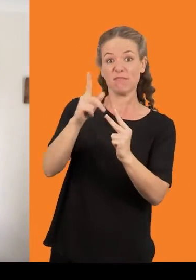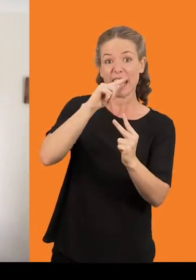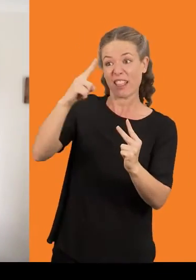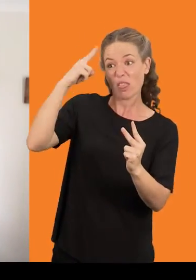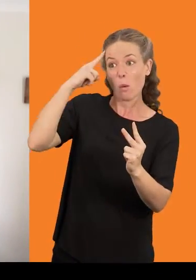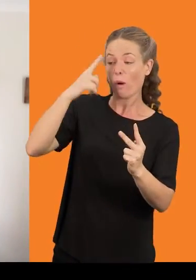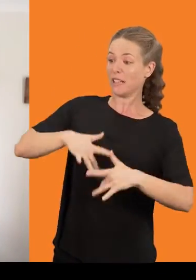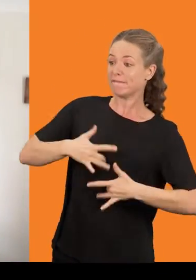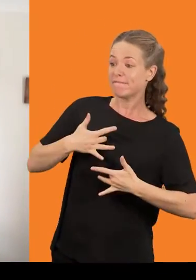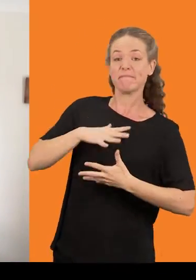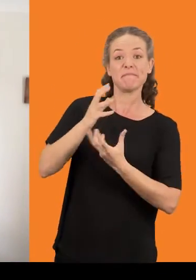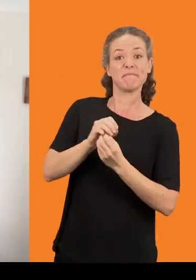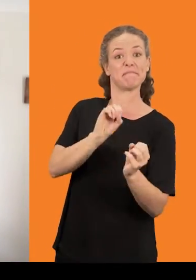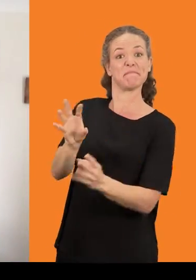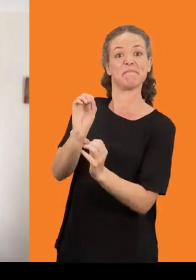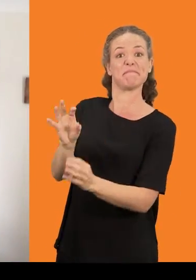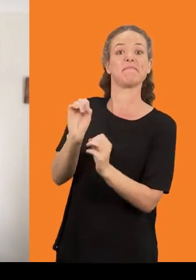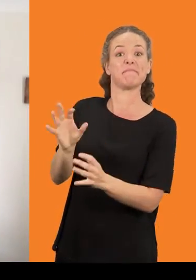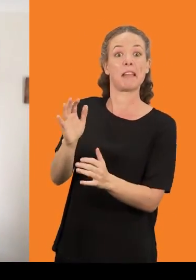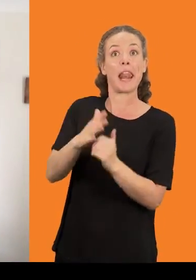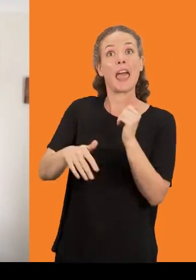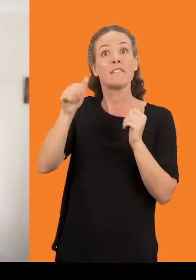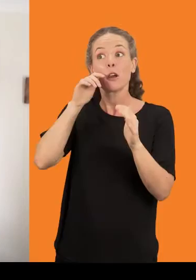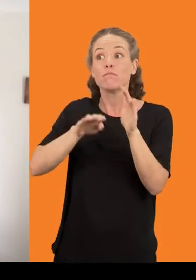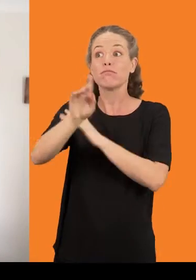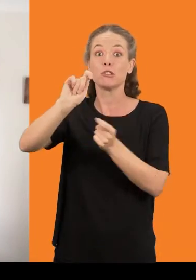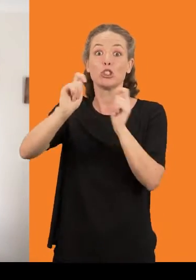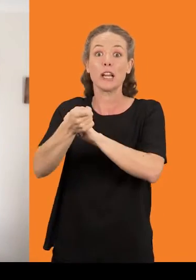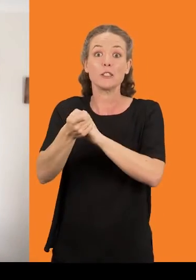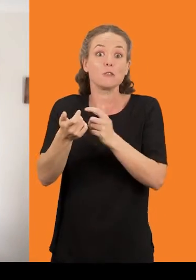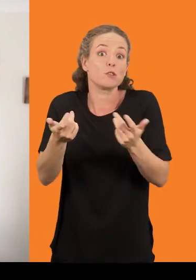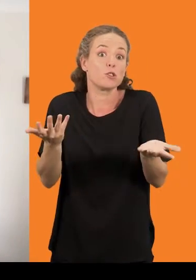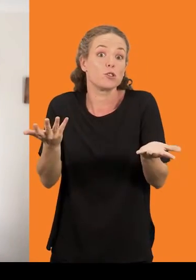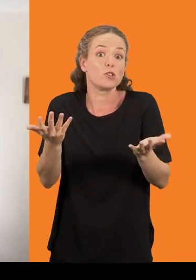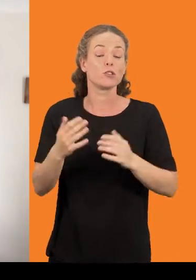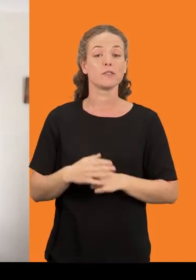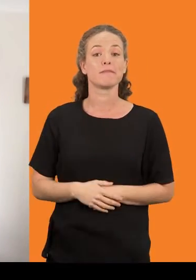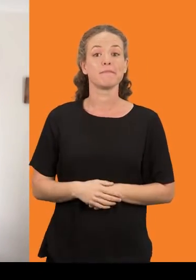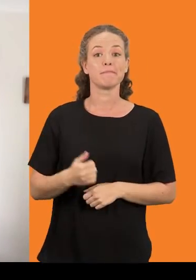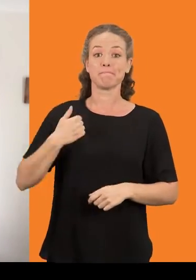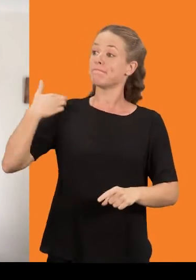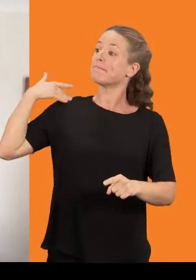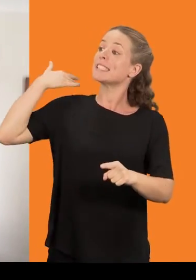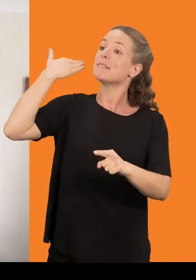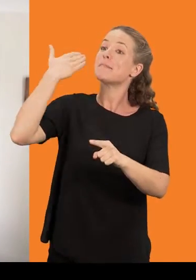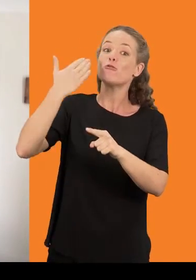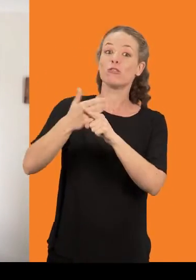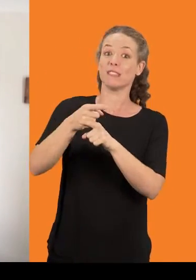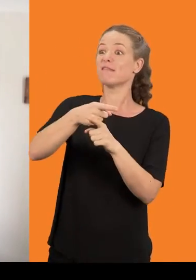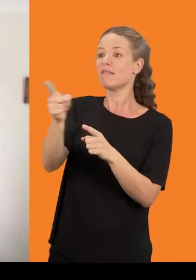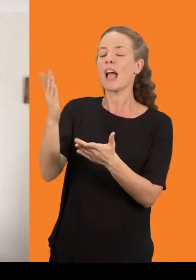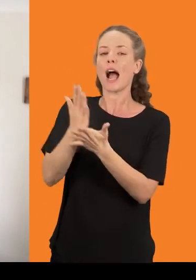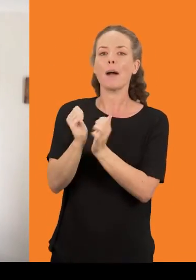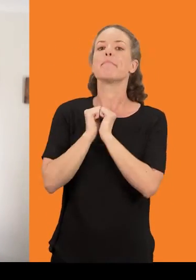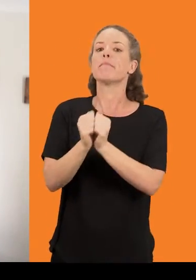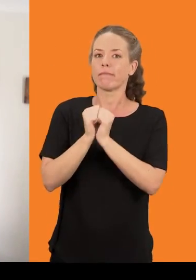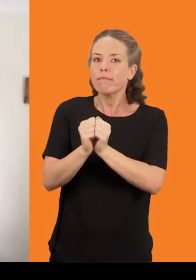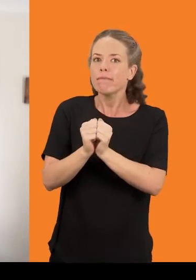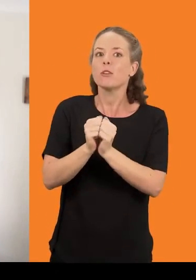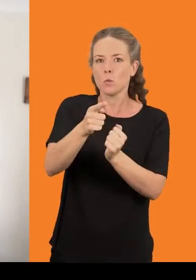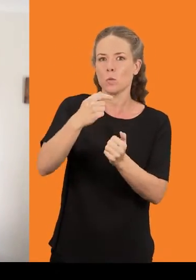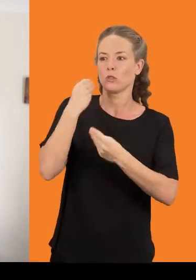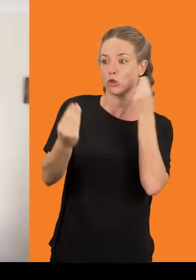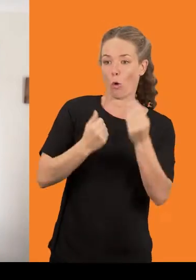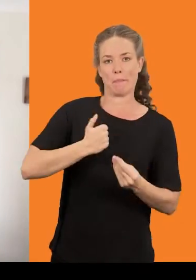in your audiology service. Or then why not get in touch with your MP, sharing your thoughts and experiences, and you never know, that might go somewhere. From my experiences with MPs,